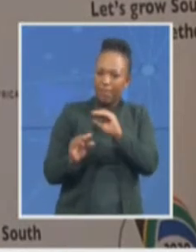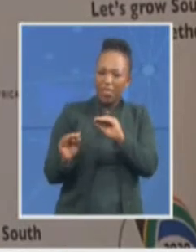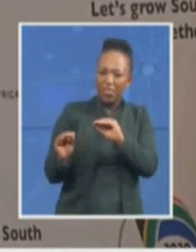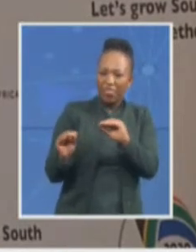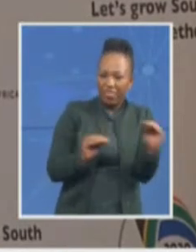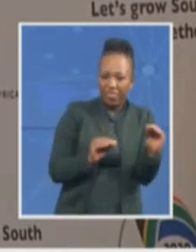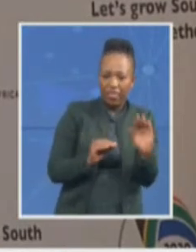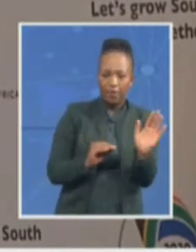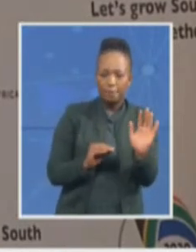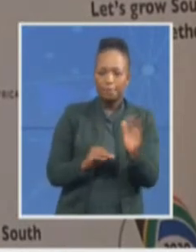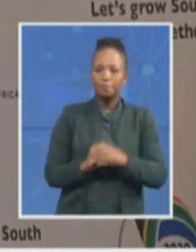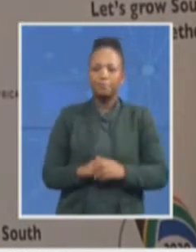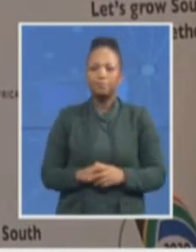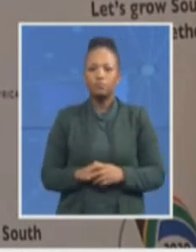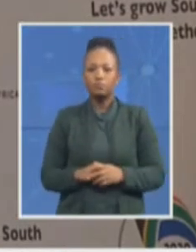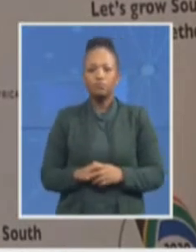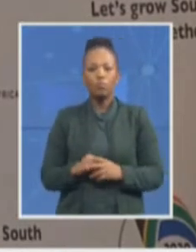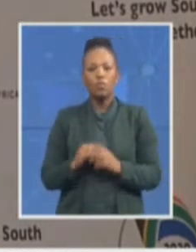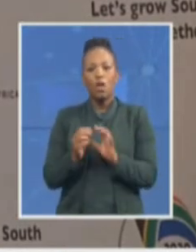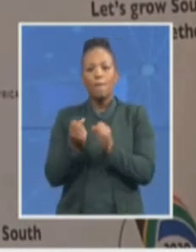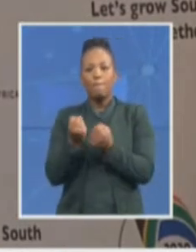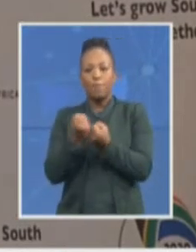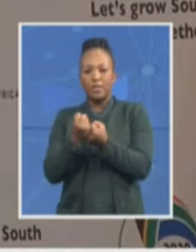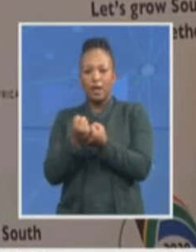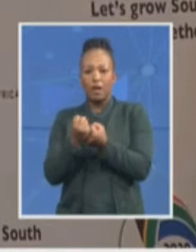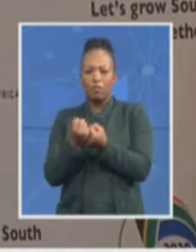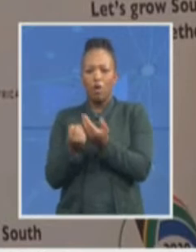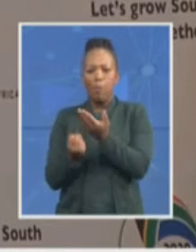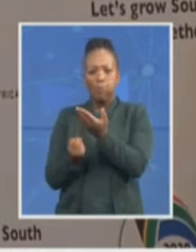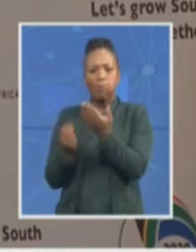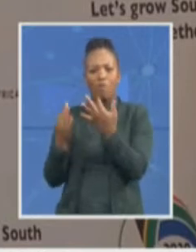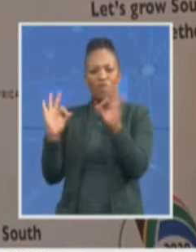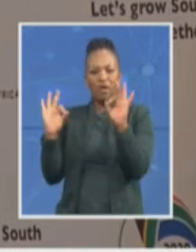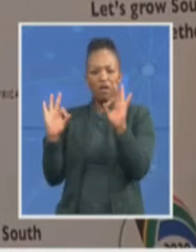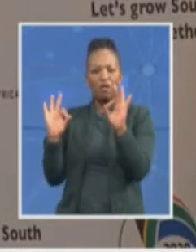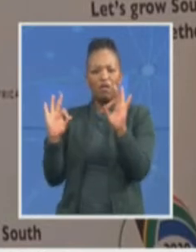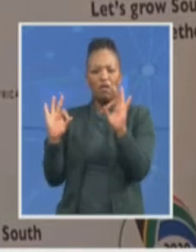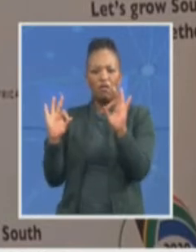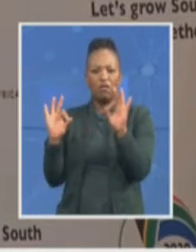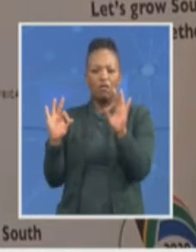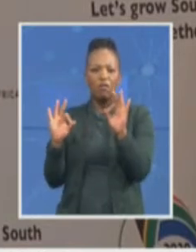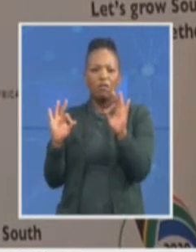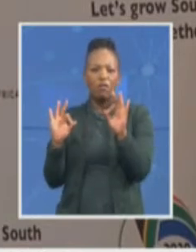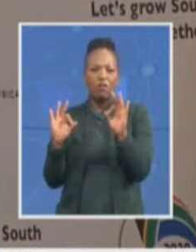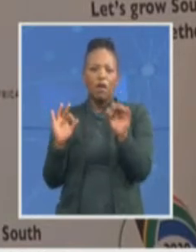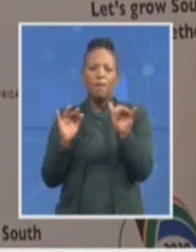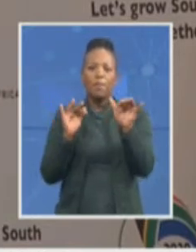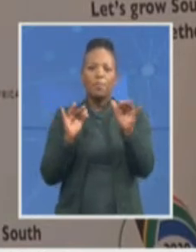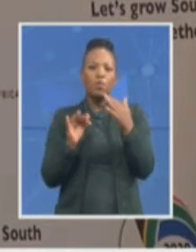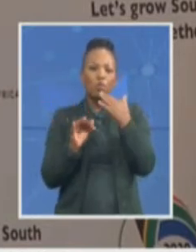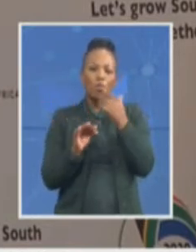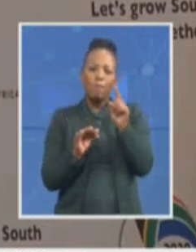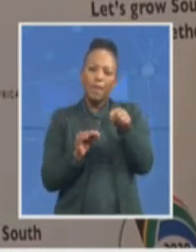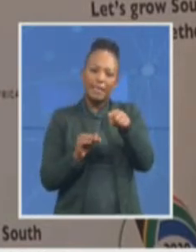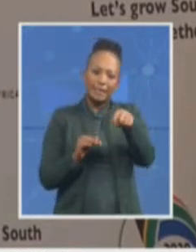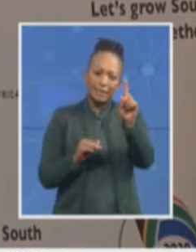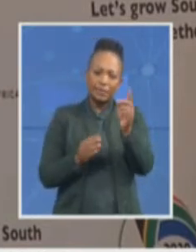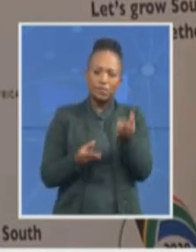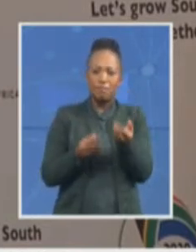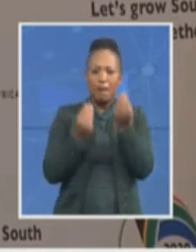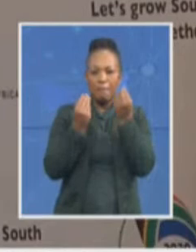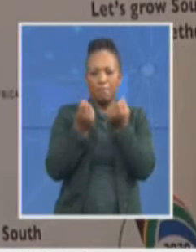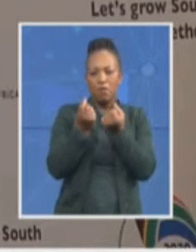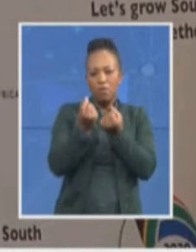for most people, and Cabinet calls on those who are eligible to get boosted as soon as